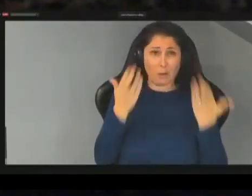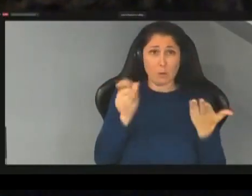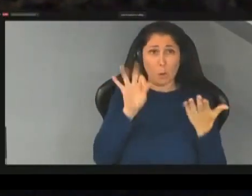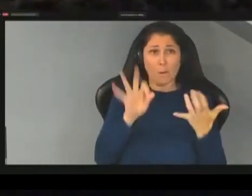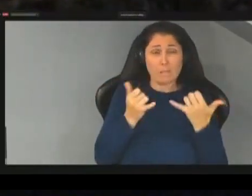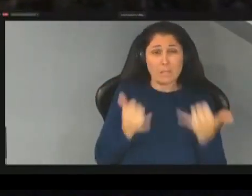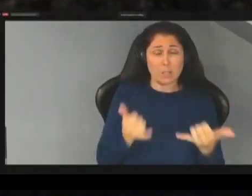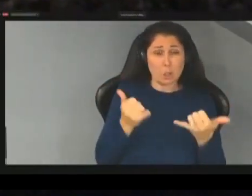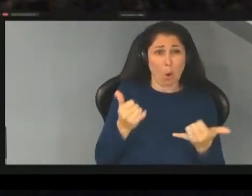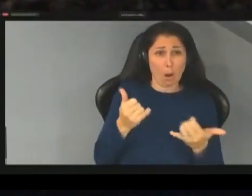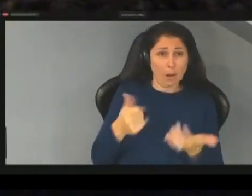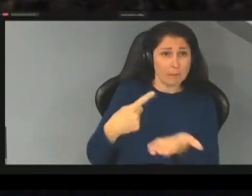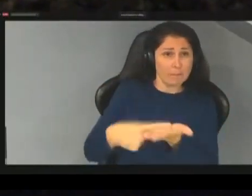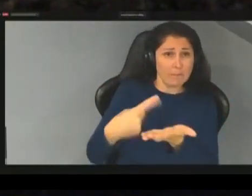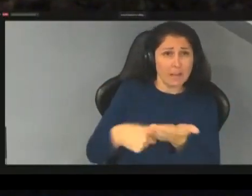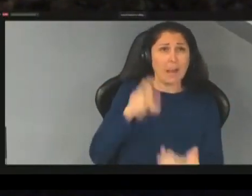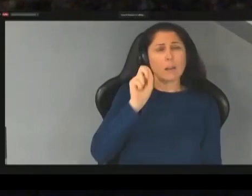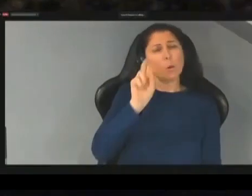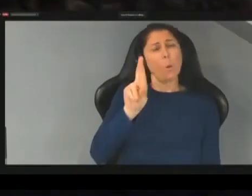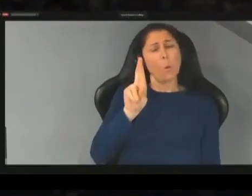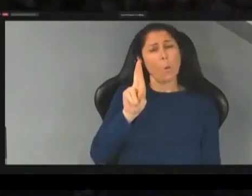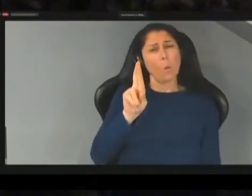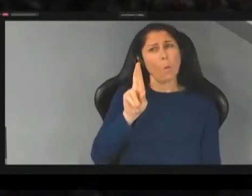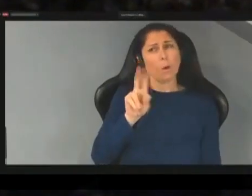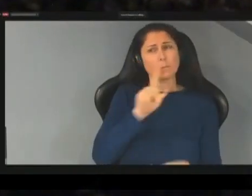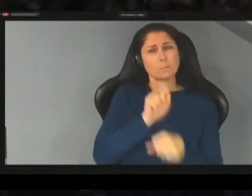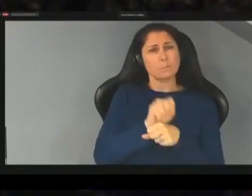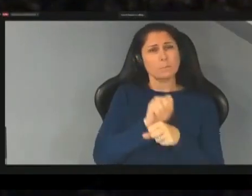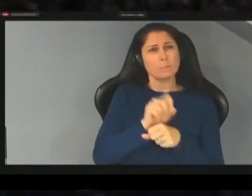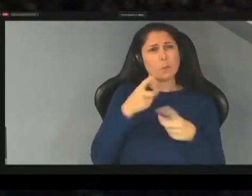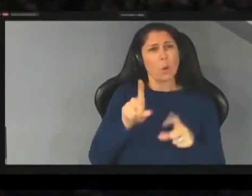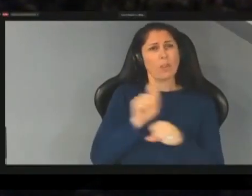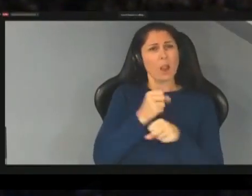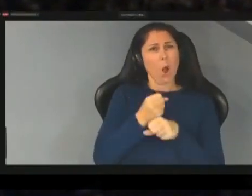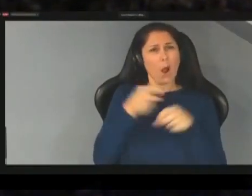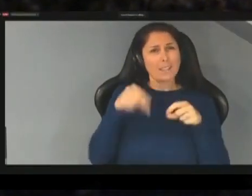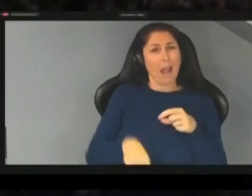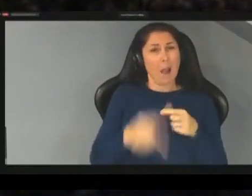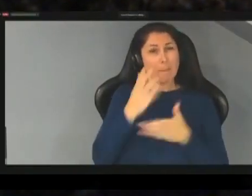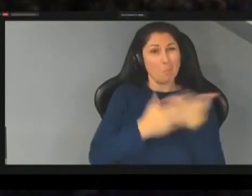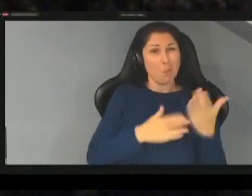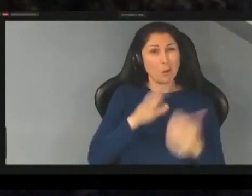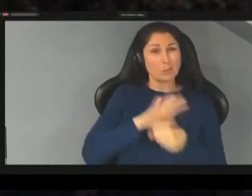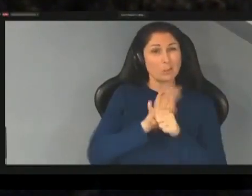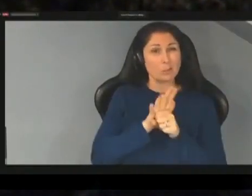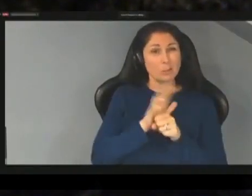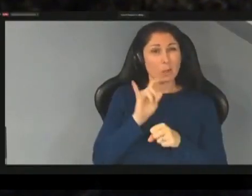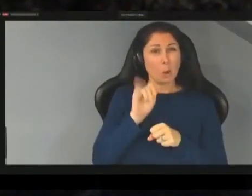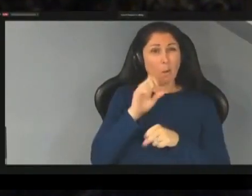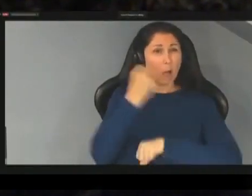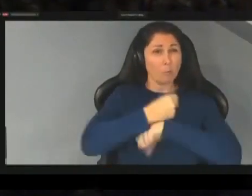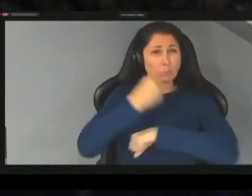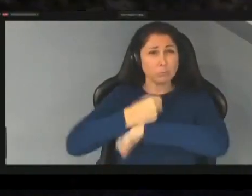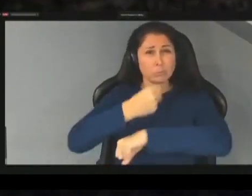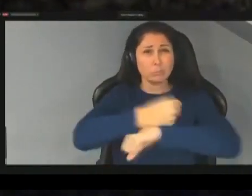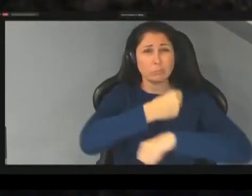convened, but certainly during the lockdown portion of COVID, the